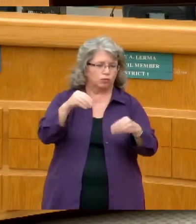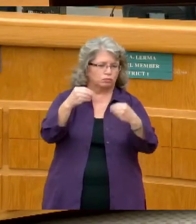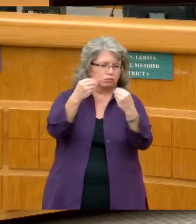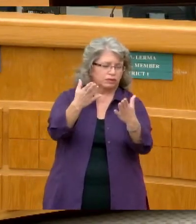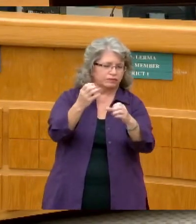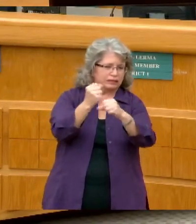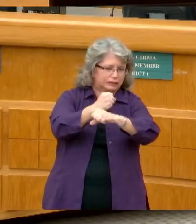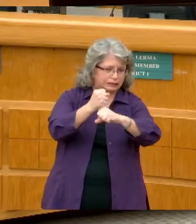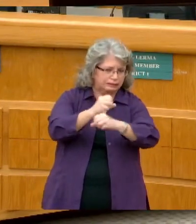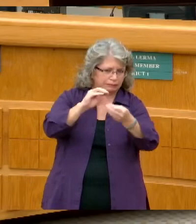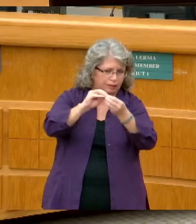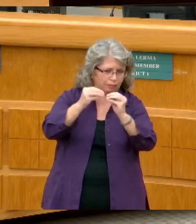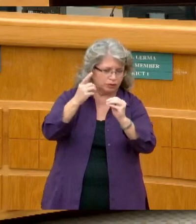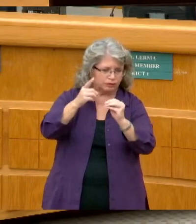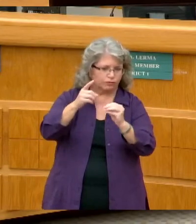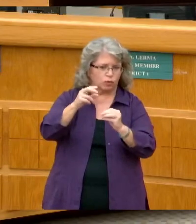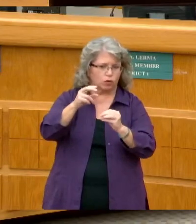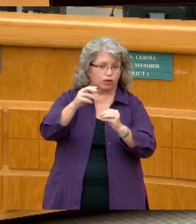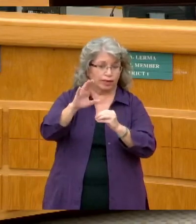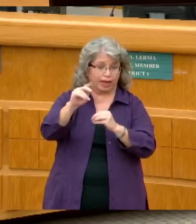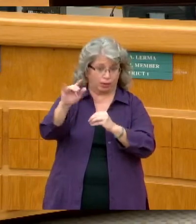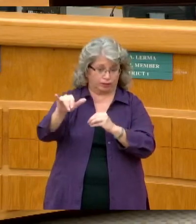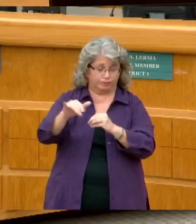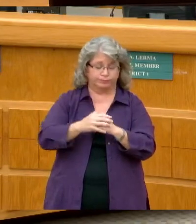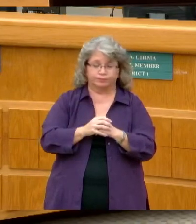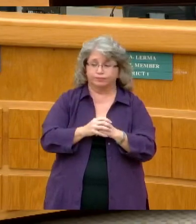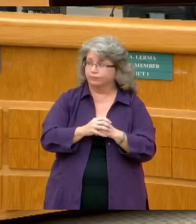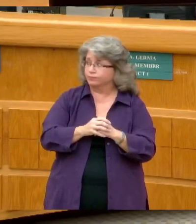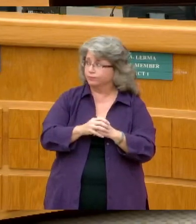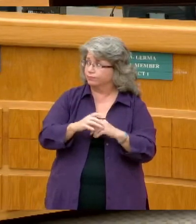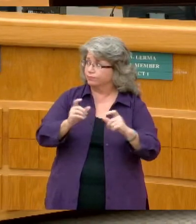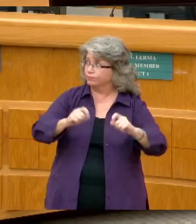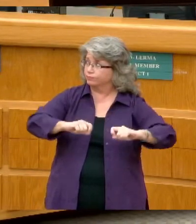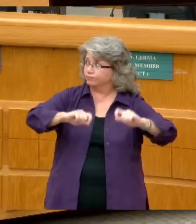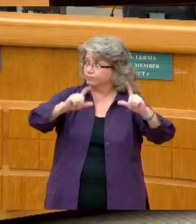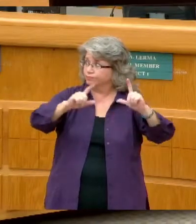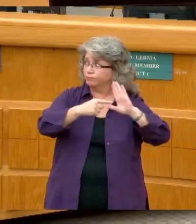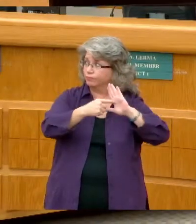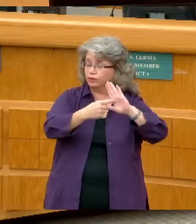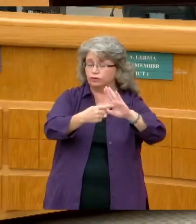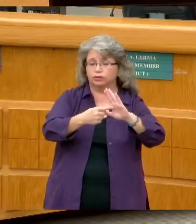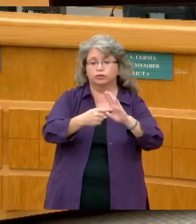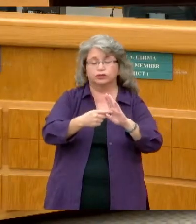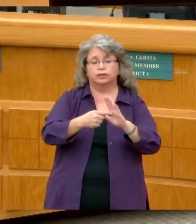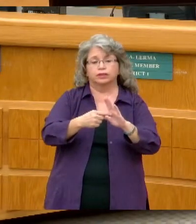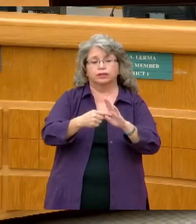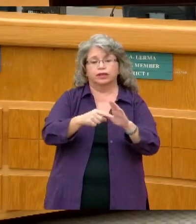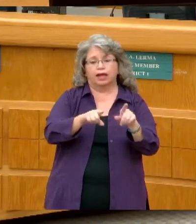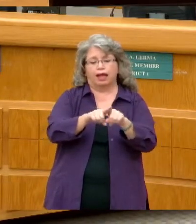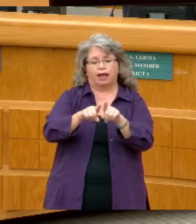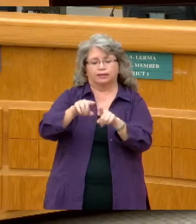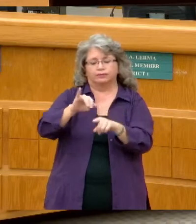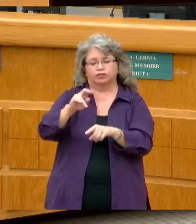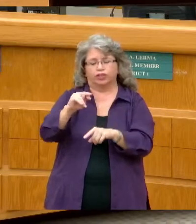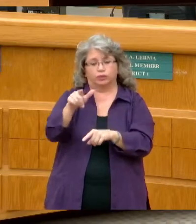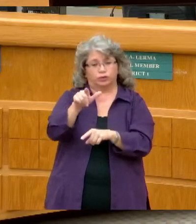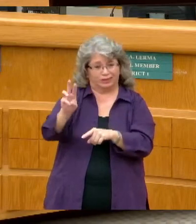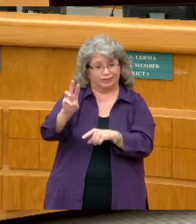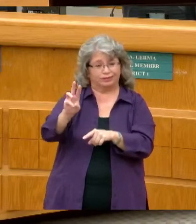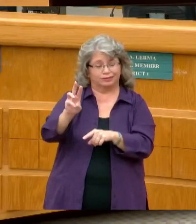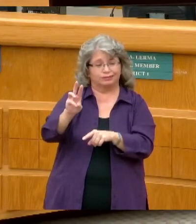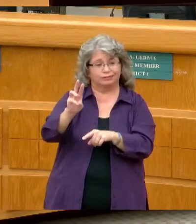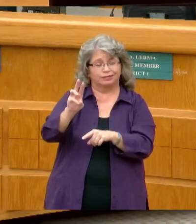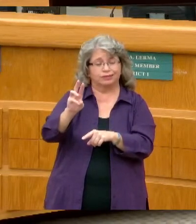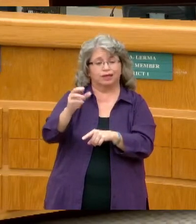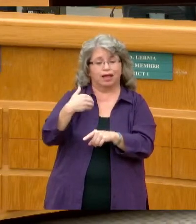statistics for Nueces County. First slide. So, as of January 26, we've had